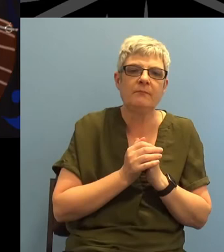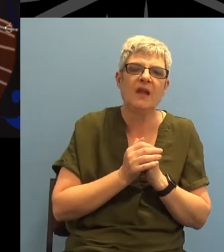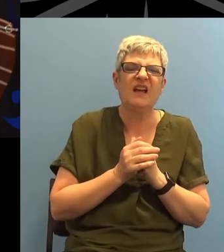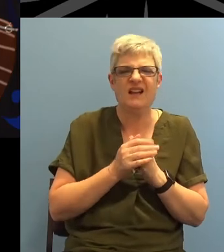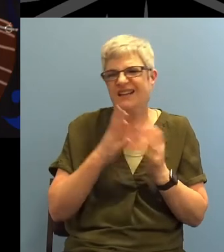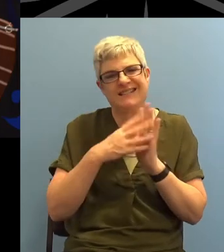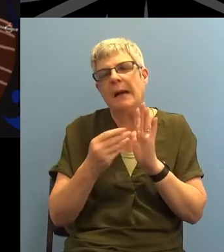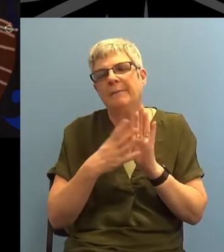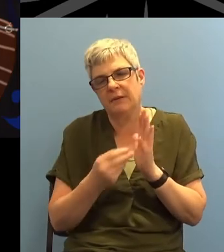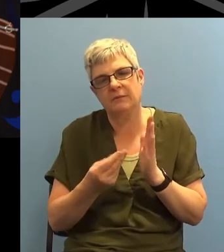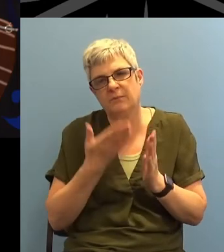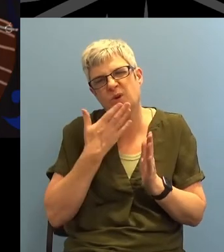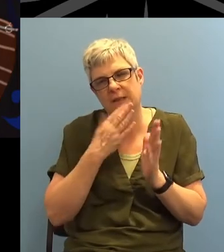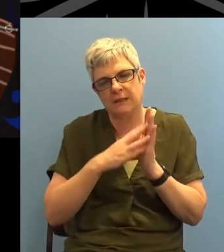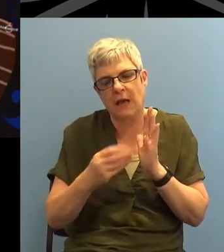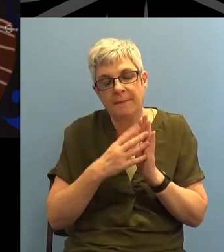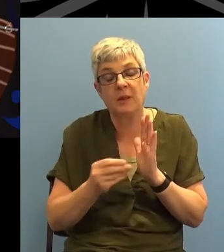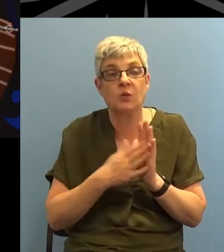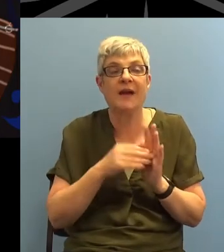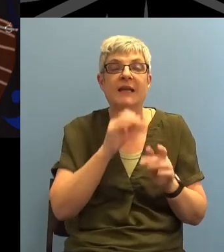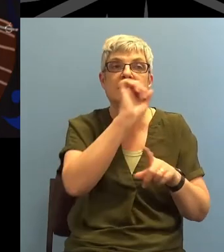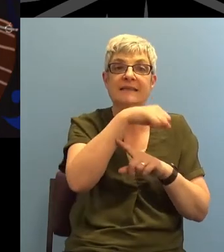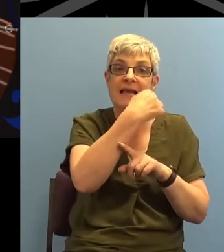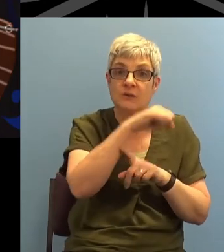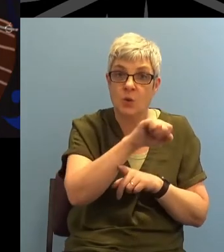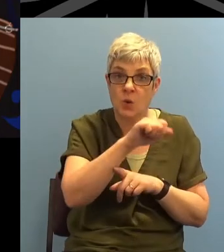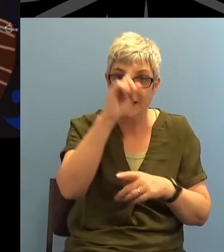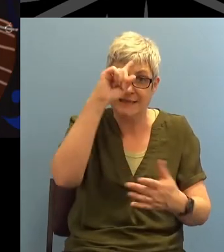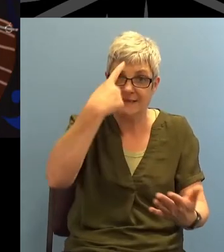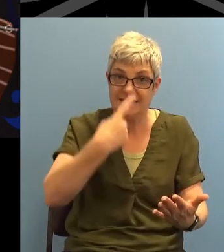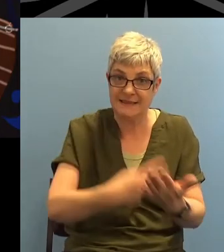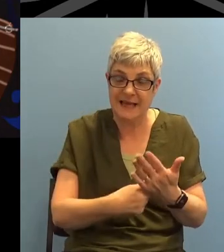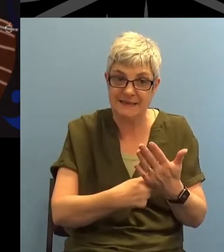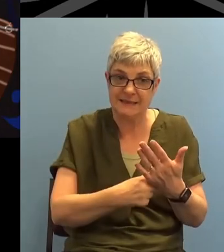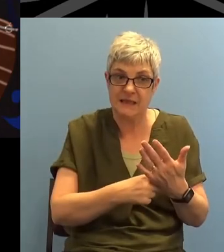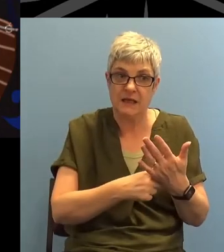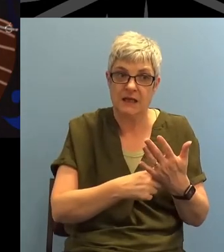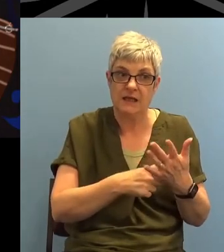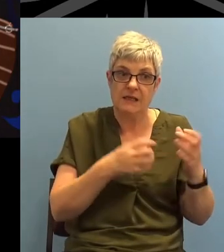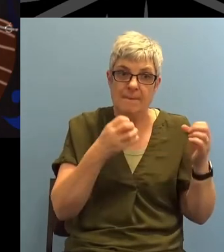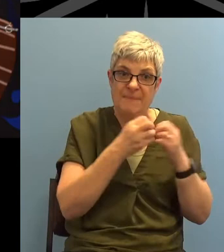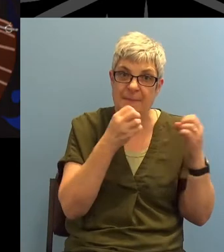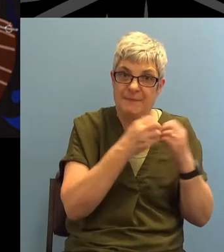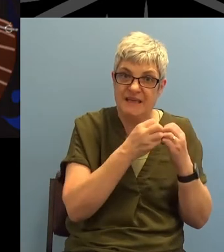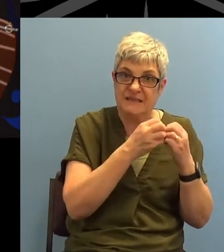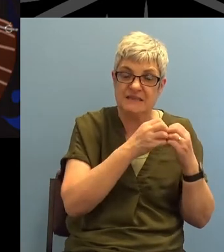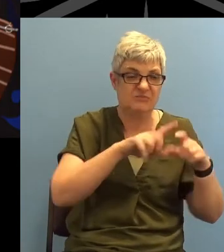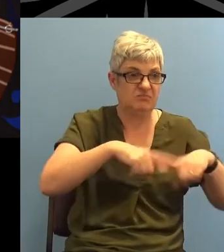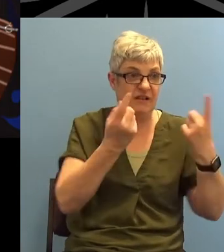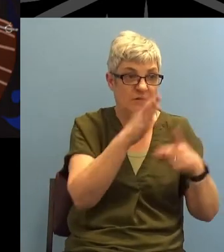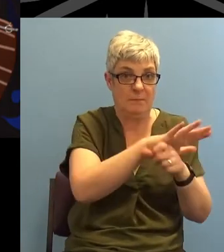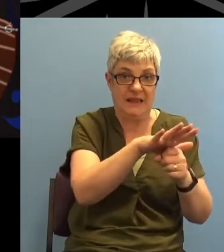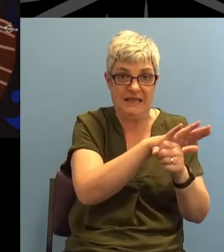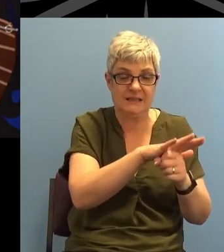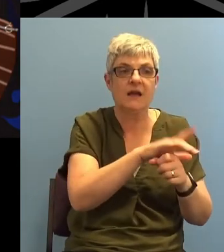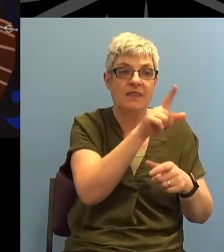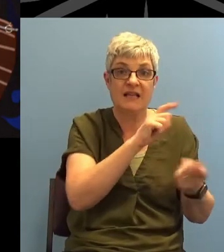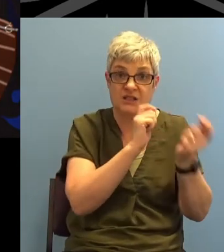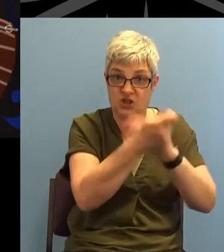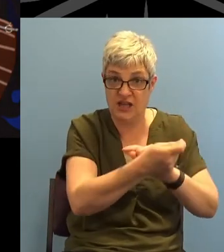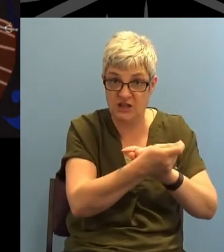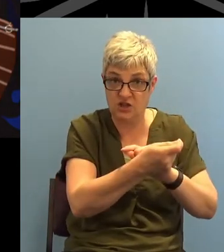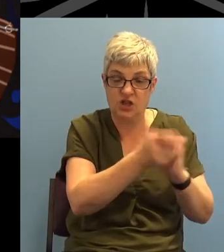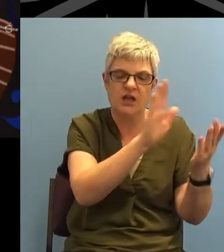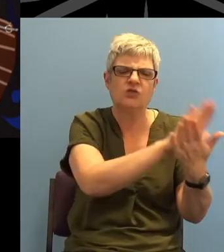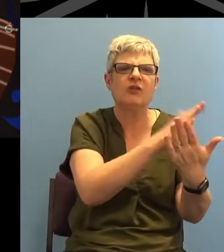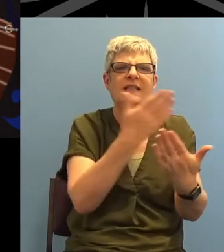would be that when Tesco over the road, they decide to put their baked beans in a different place. That's the change. The